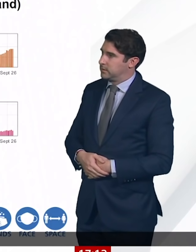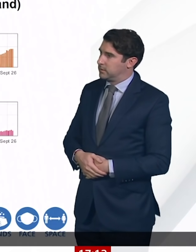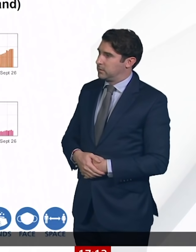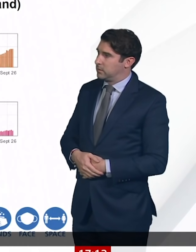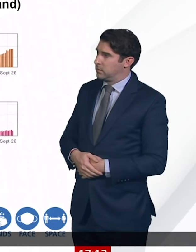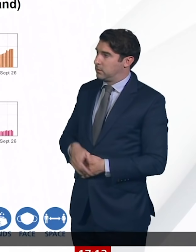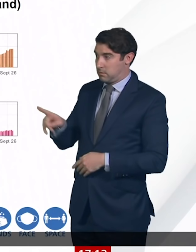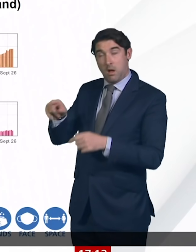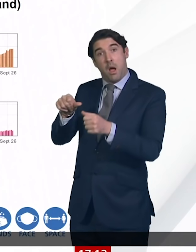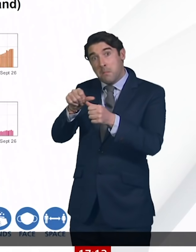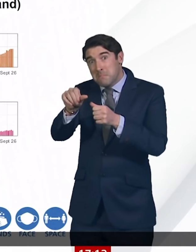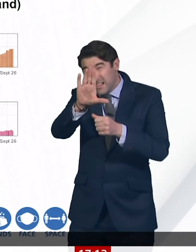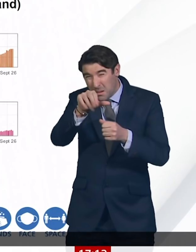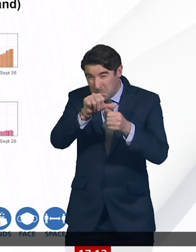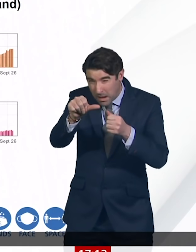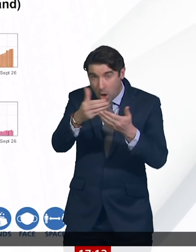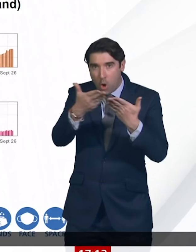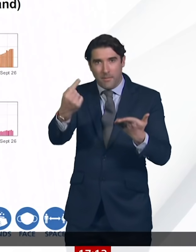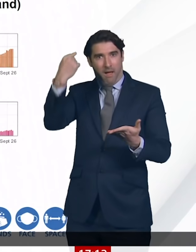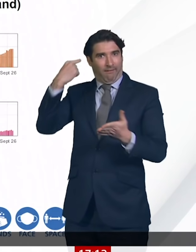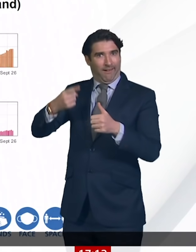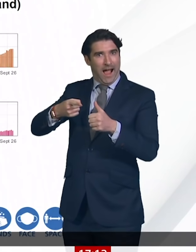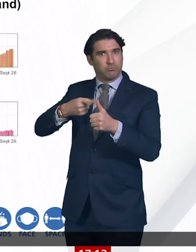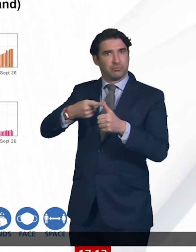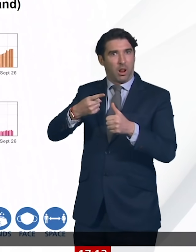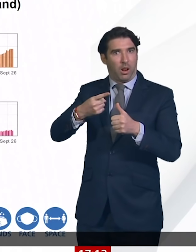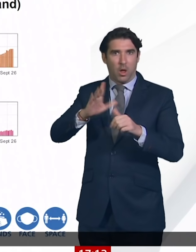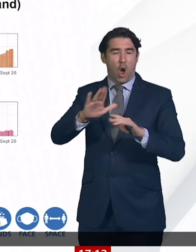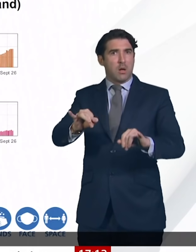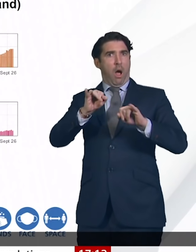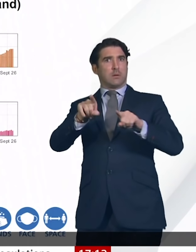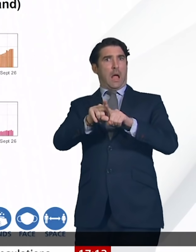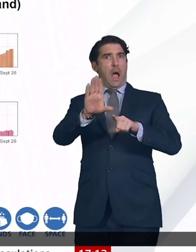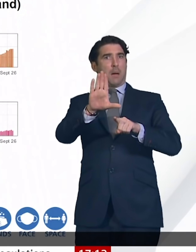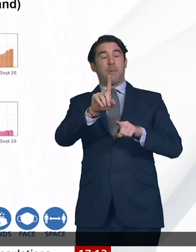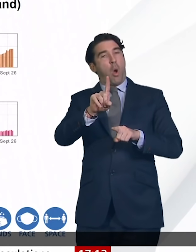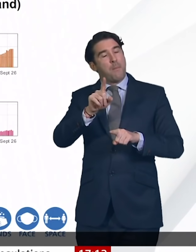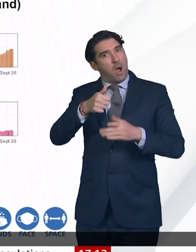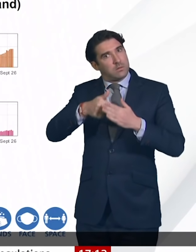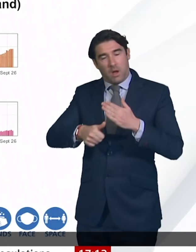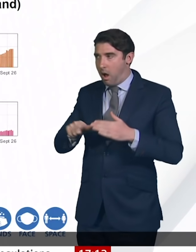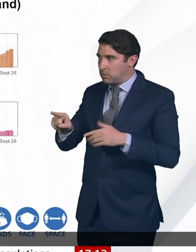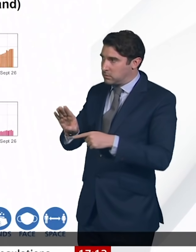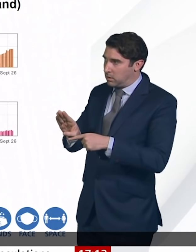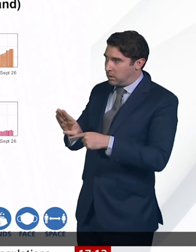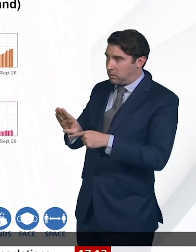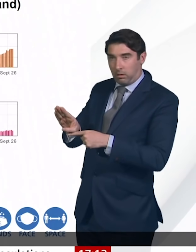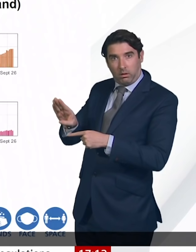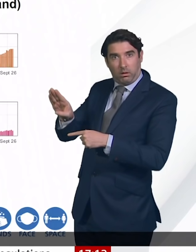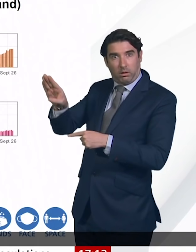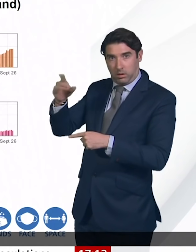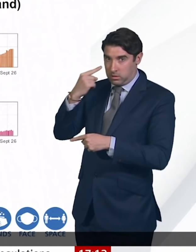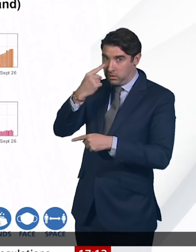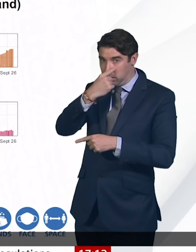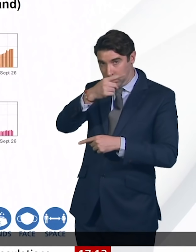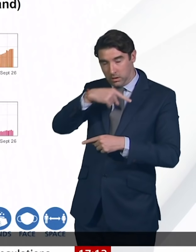of April. We want to stress that really clearly, but they are definitely heading upward at a now relatively steady and